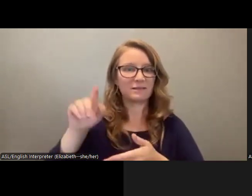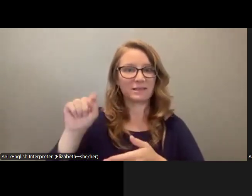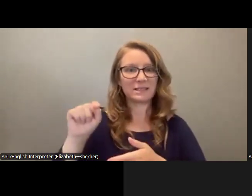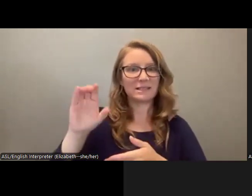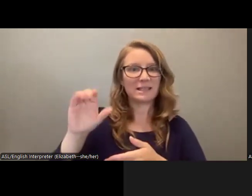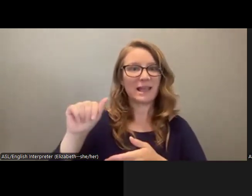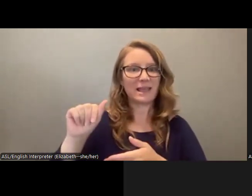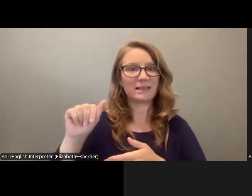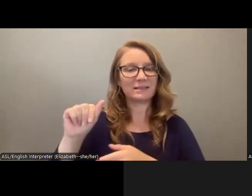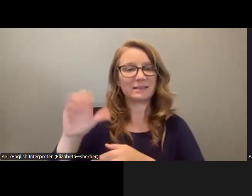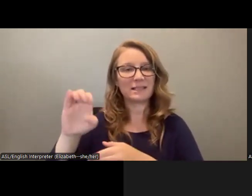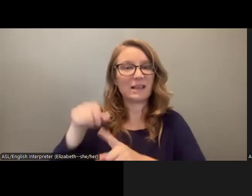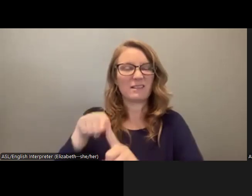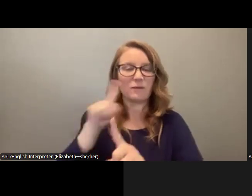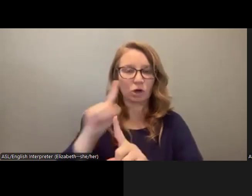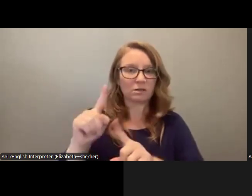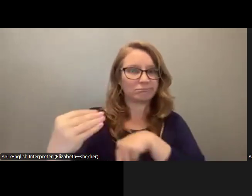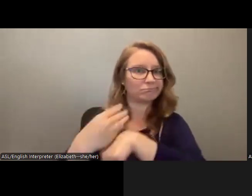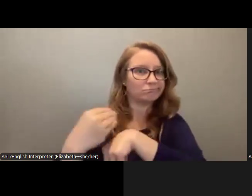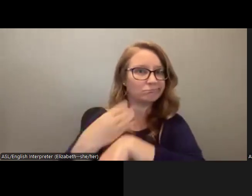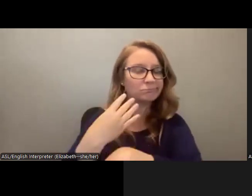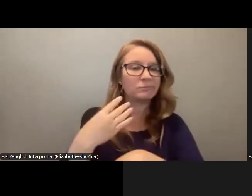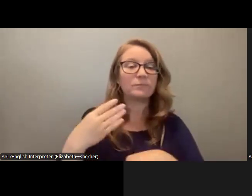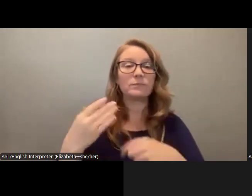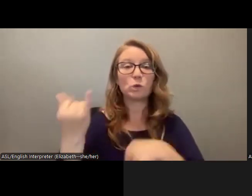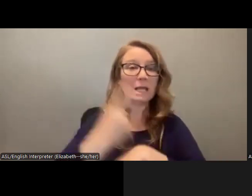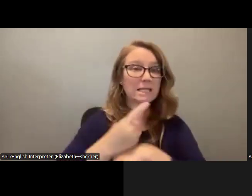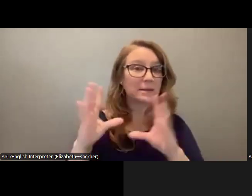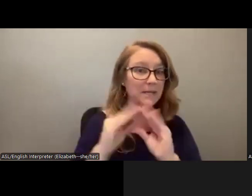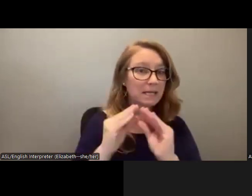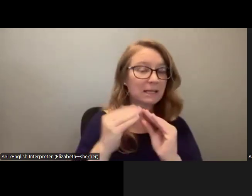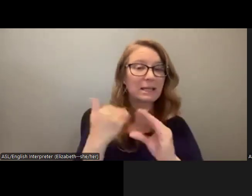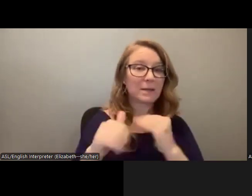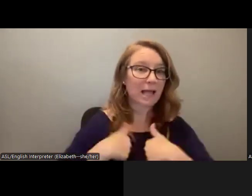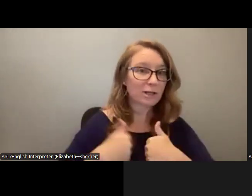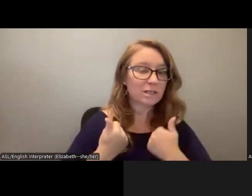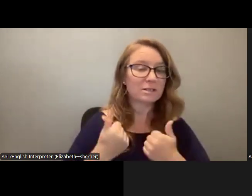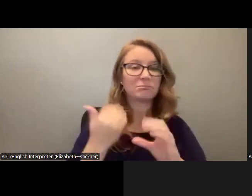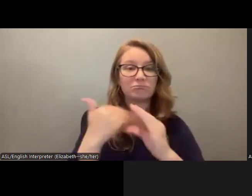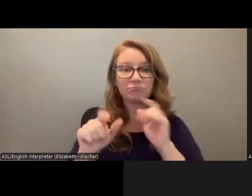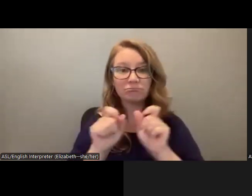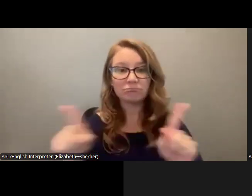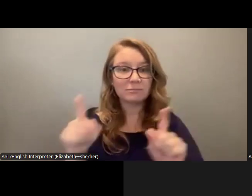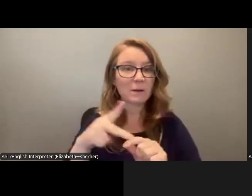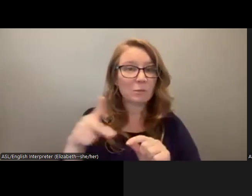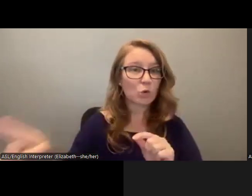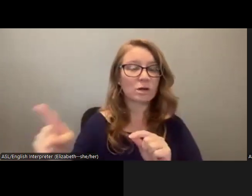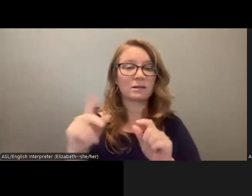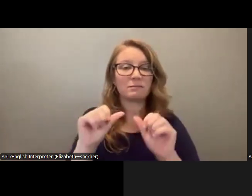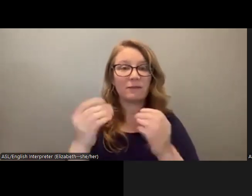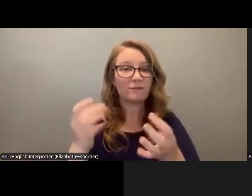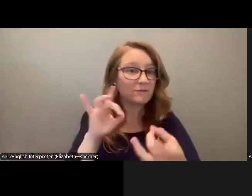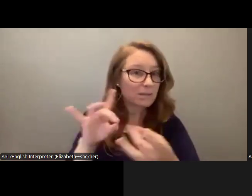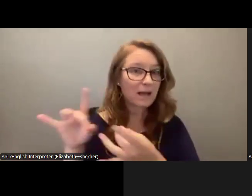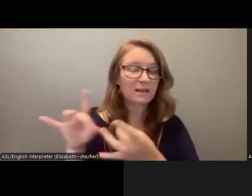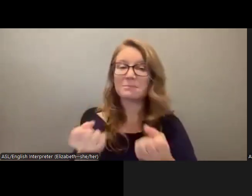so we have shared this slide deck, today's meeting, the email address, and ways to provide the agency feedback to as